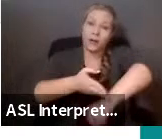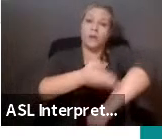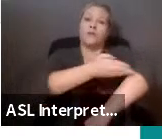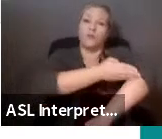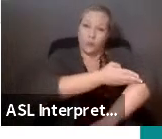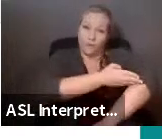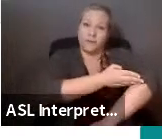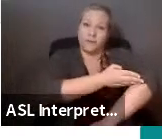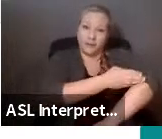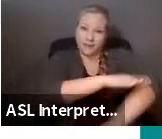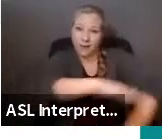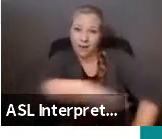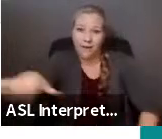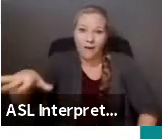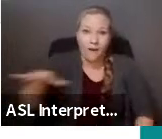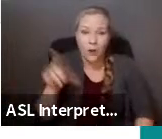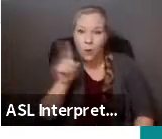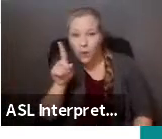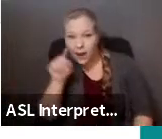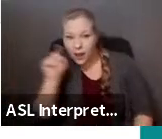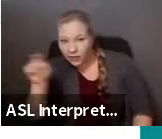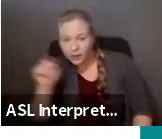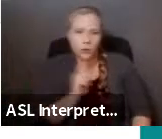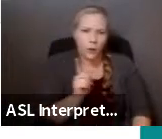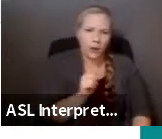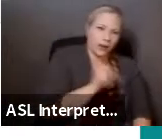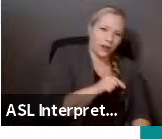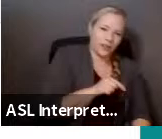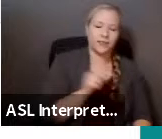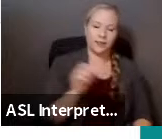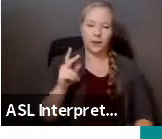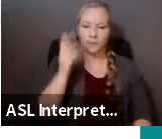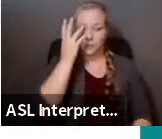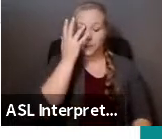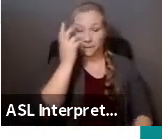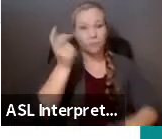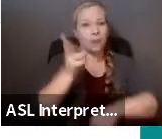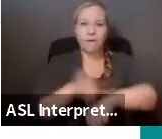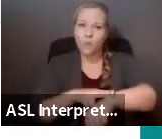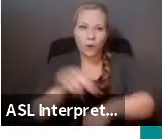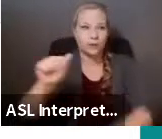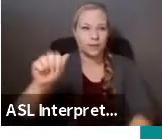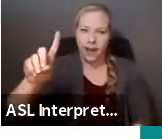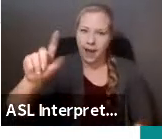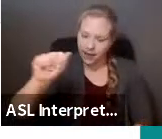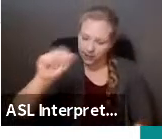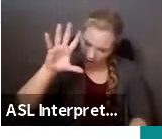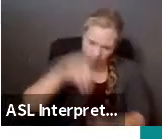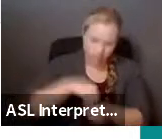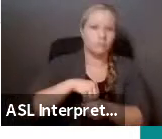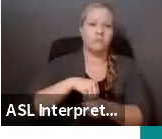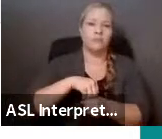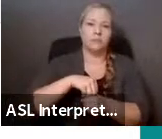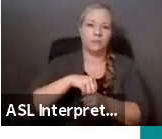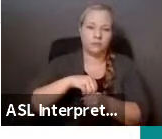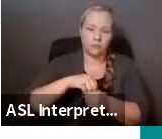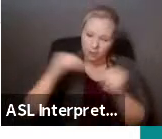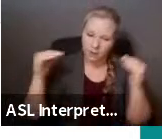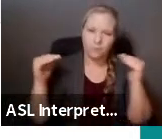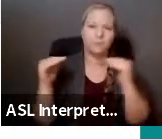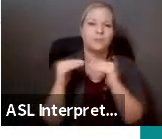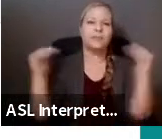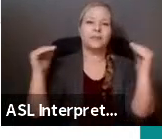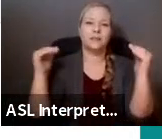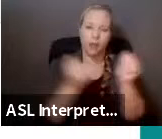the program area. So of course, everything will be meet ADA. All the ramps and accessways will be